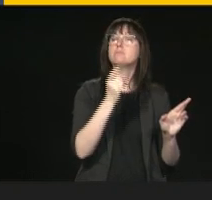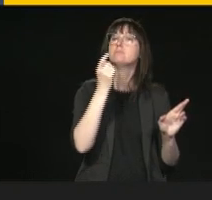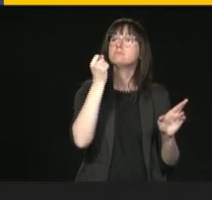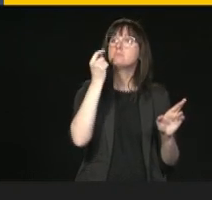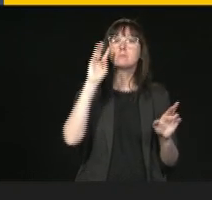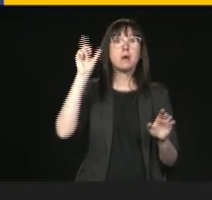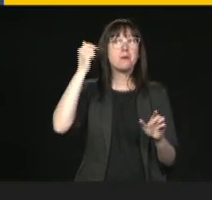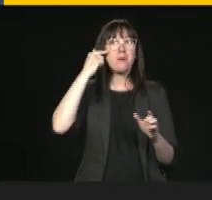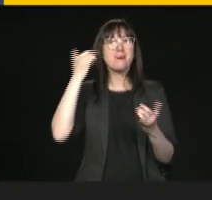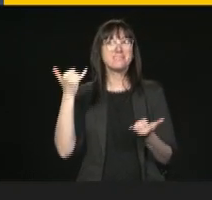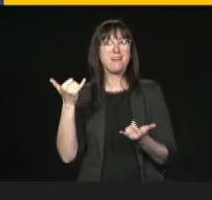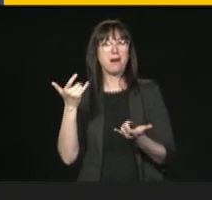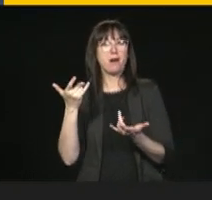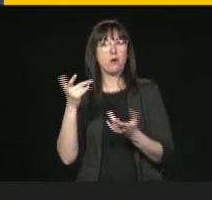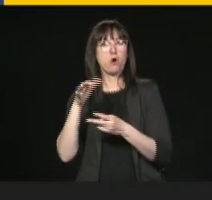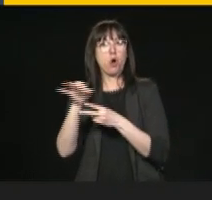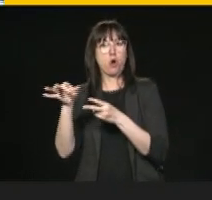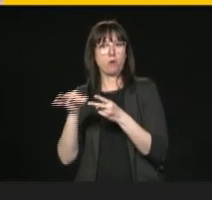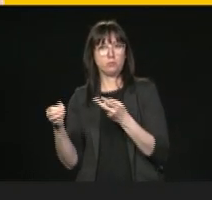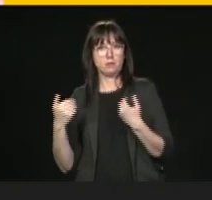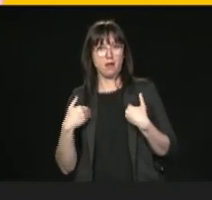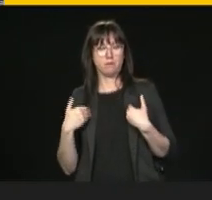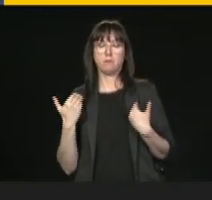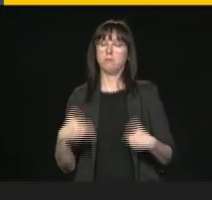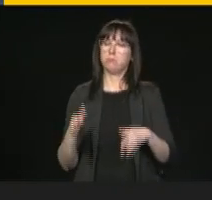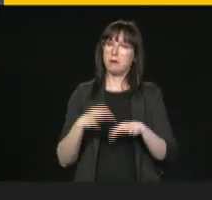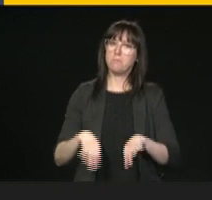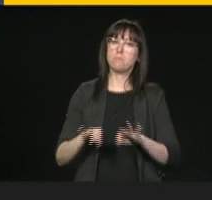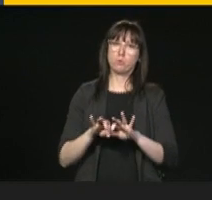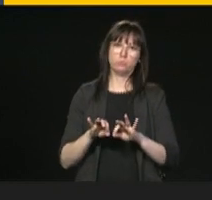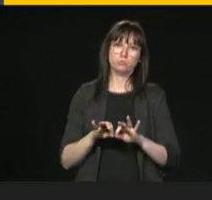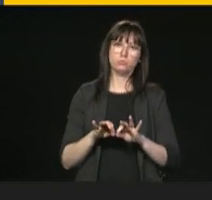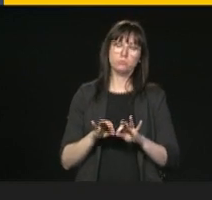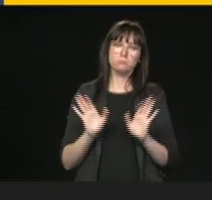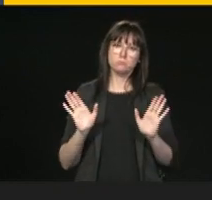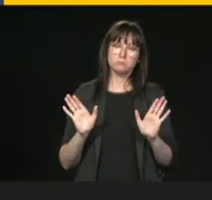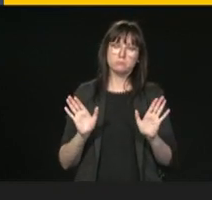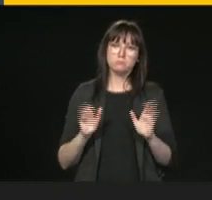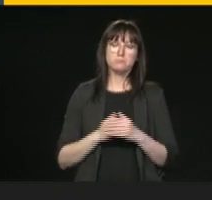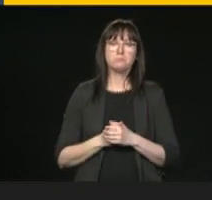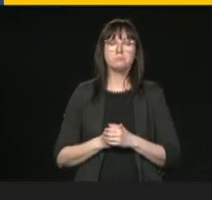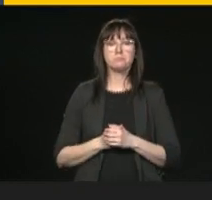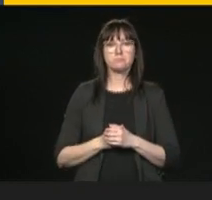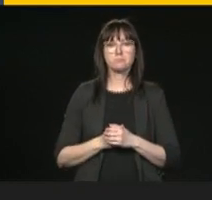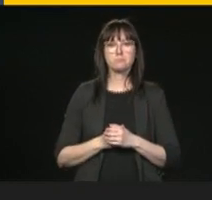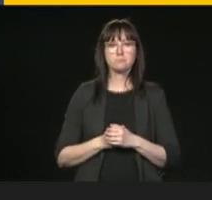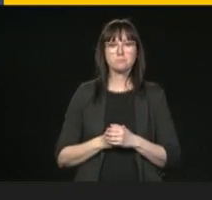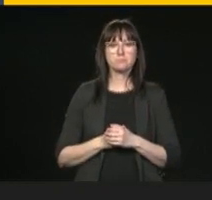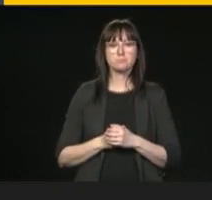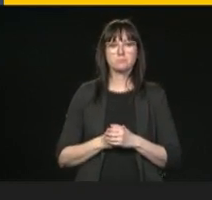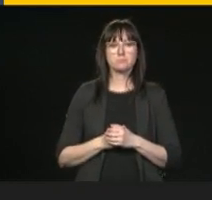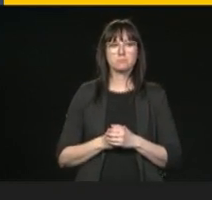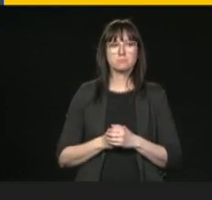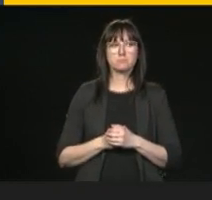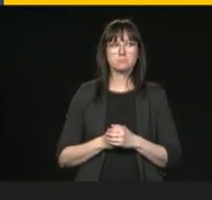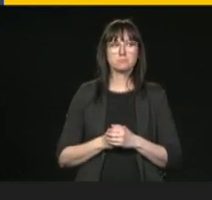thing. Donc, pour nous, nous pensons que ça va.